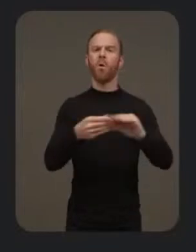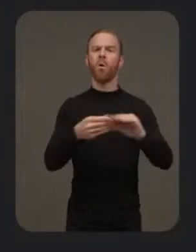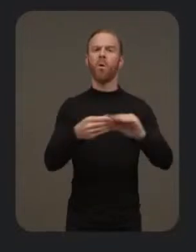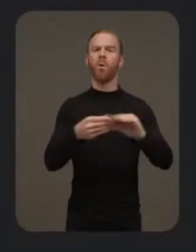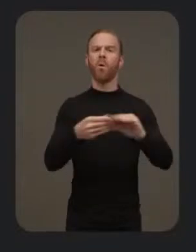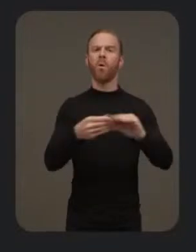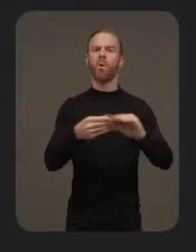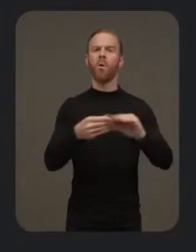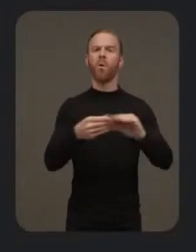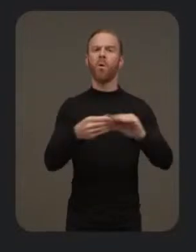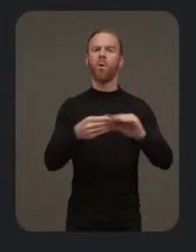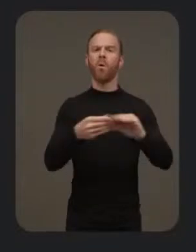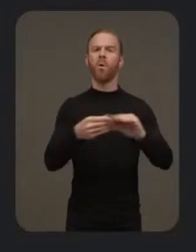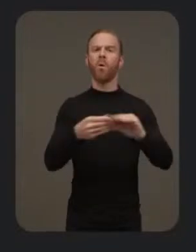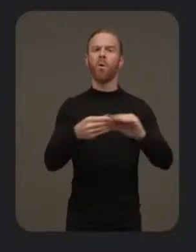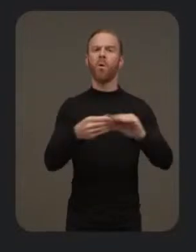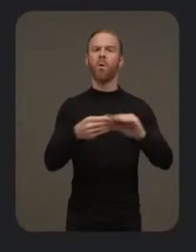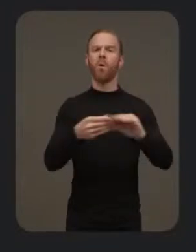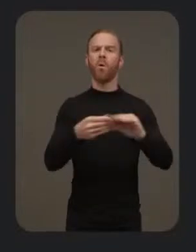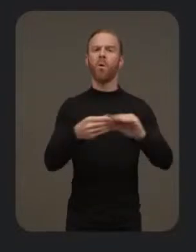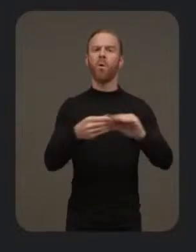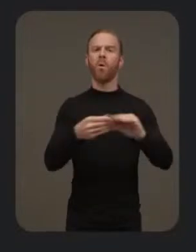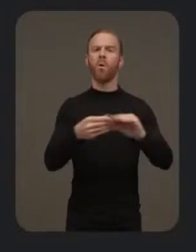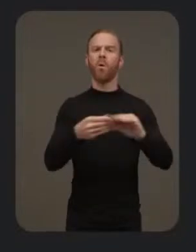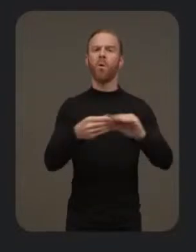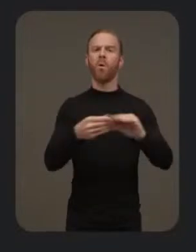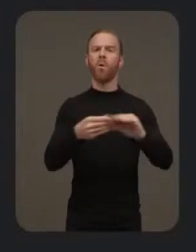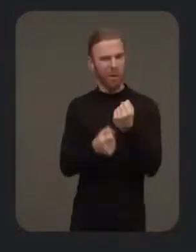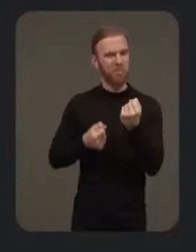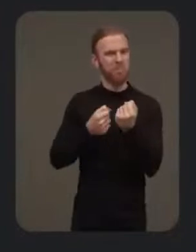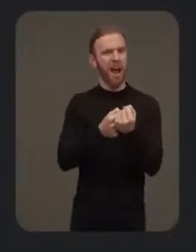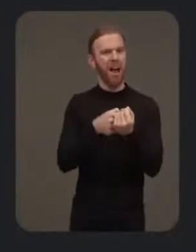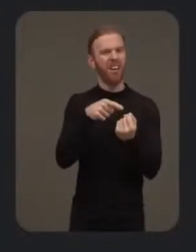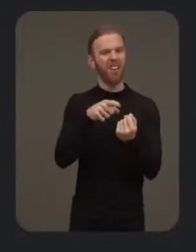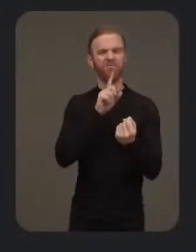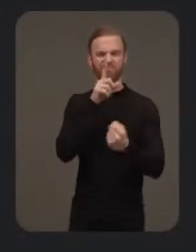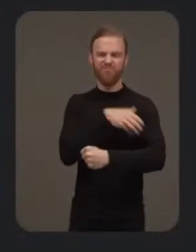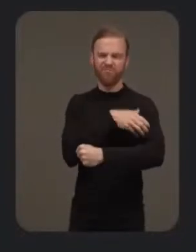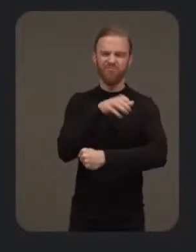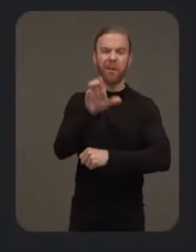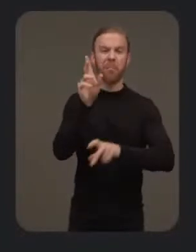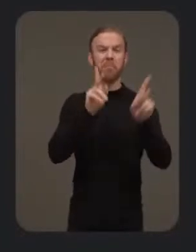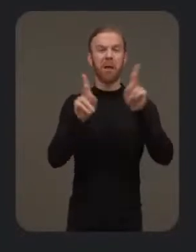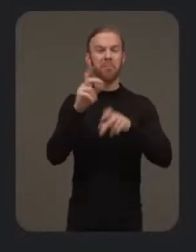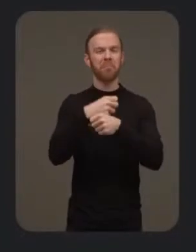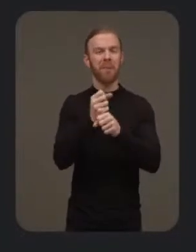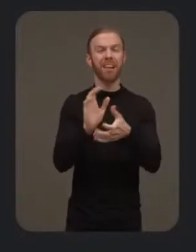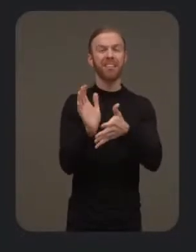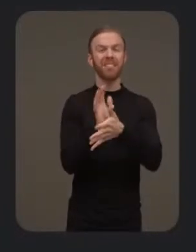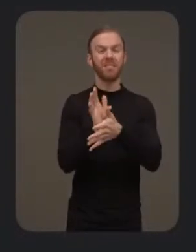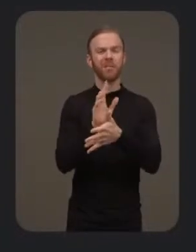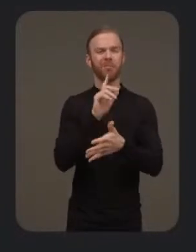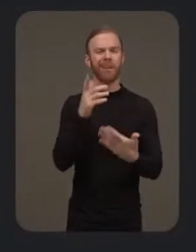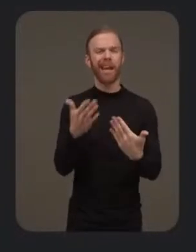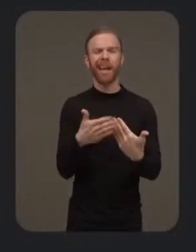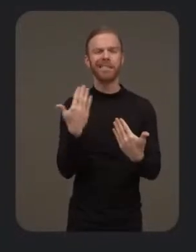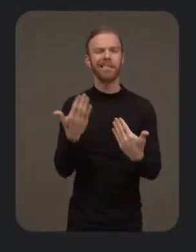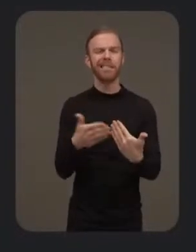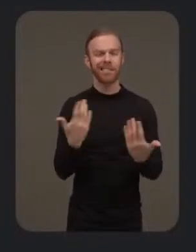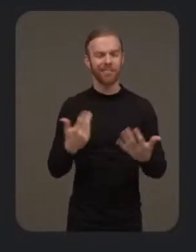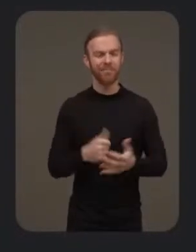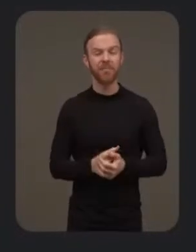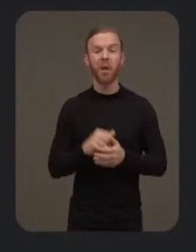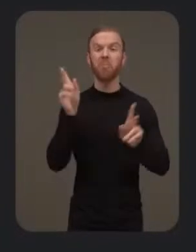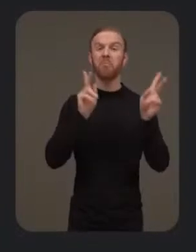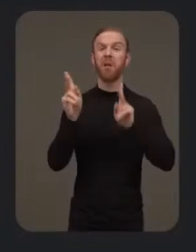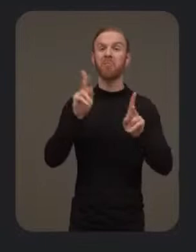Google's and truly empowers everyone to be able to create a video with absolute ease. Folks come to a Wendy's,